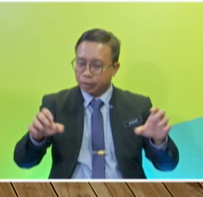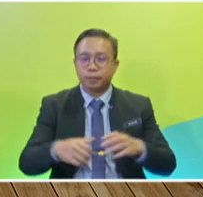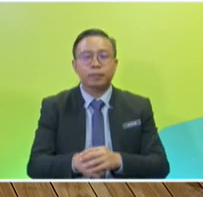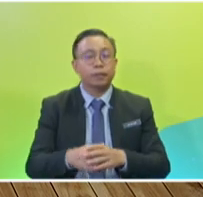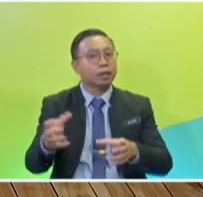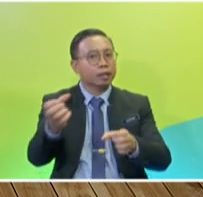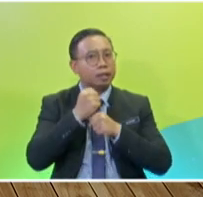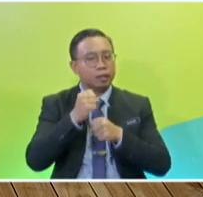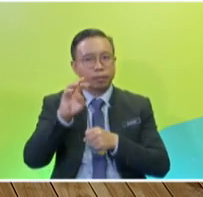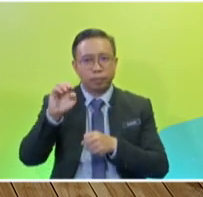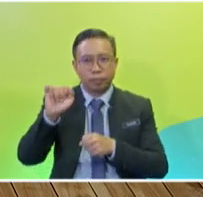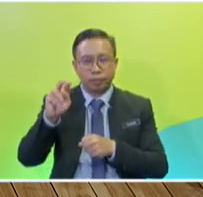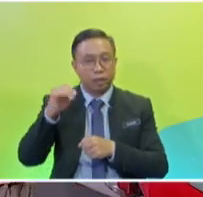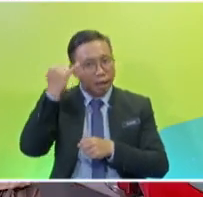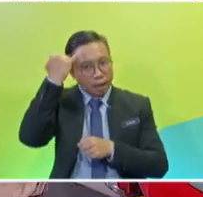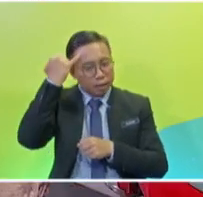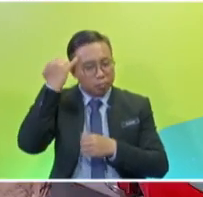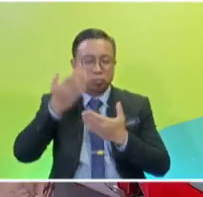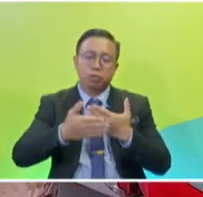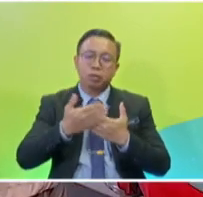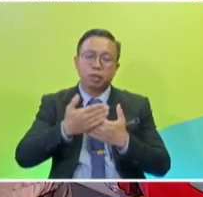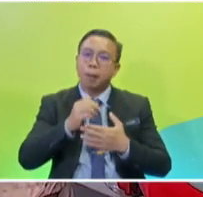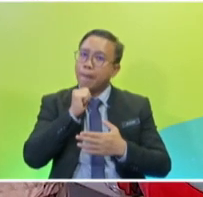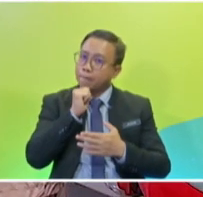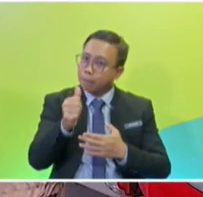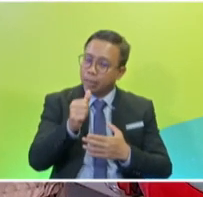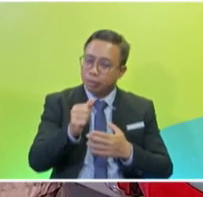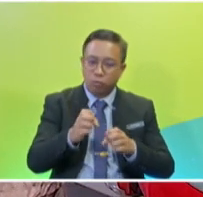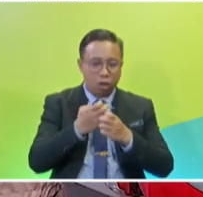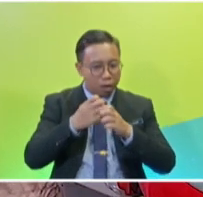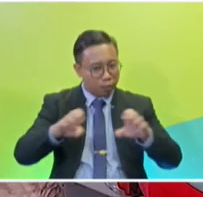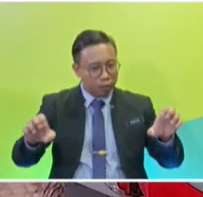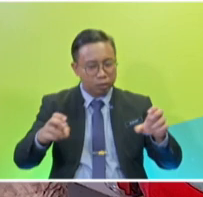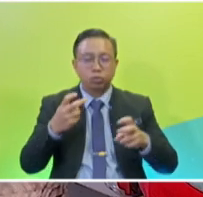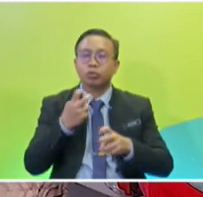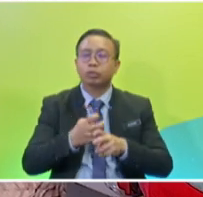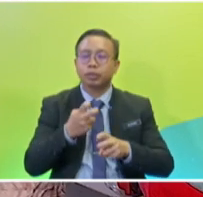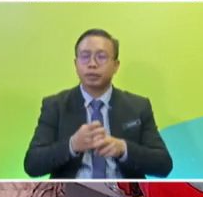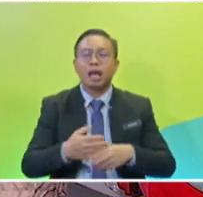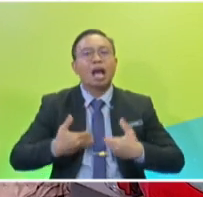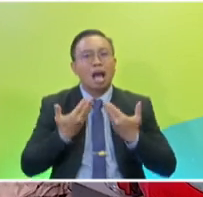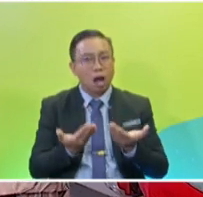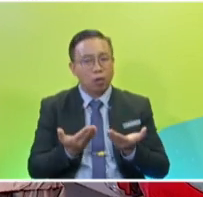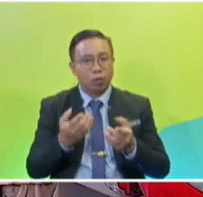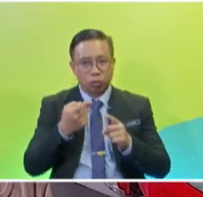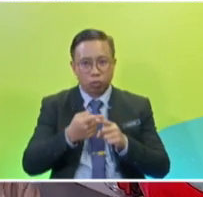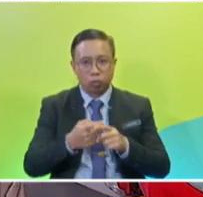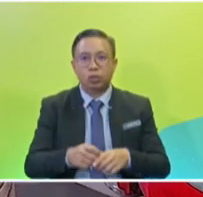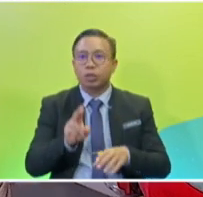idea might sound easy, but to elaborate them, quite challenging. So how do we elaborate this, Shafika? We're going to